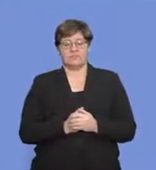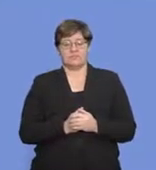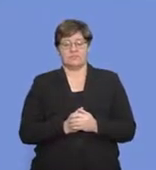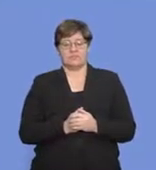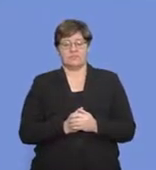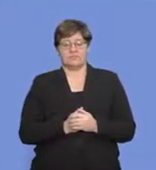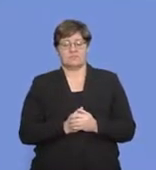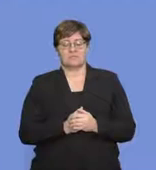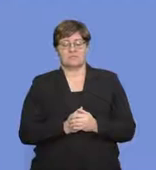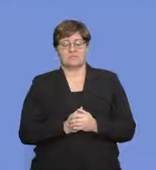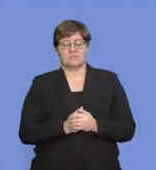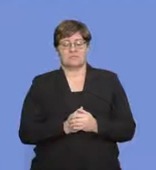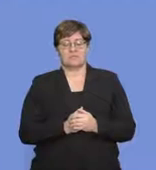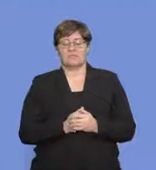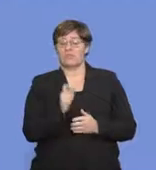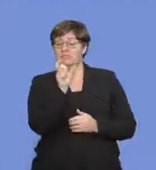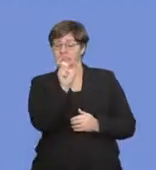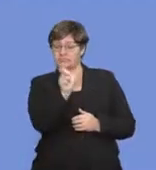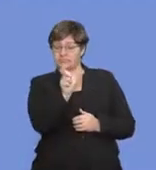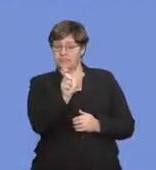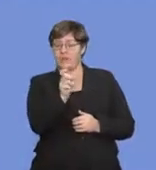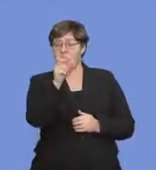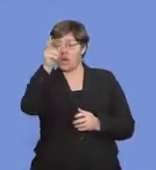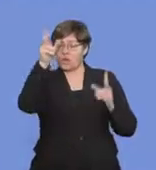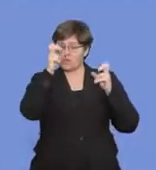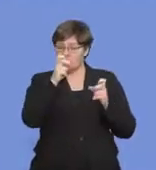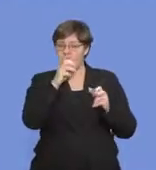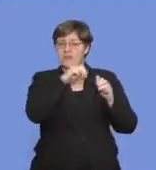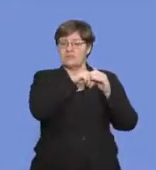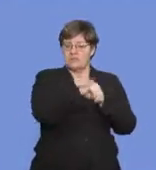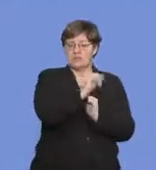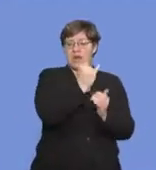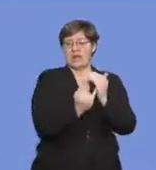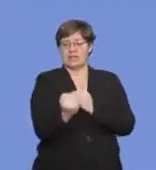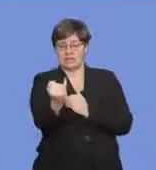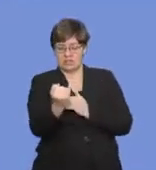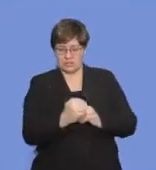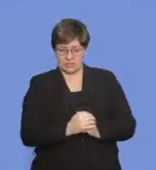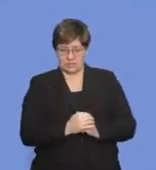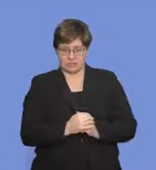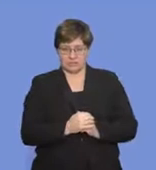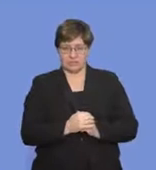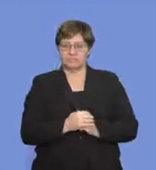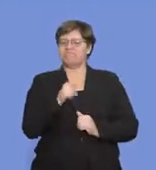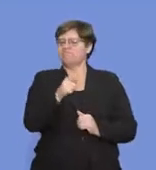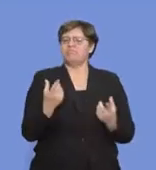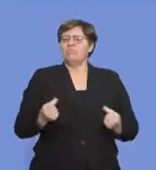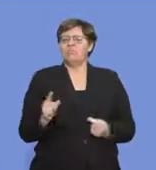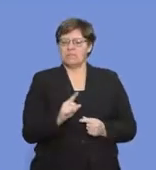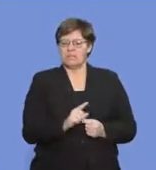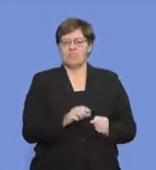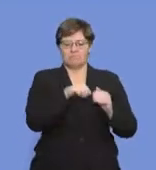Right, then we're going to have a look at the term, or at the concept of reproductive isolation, and that has to do